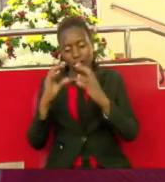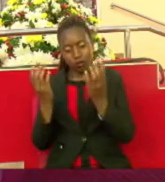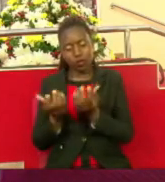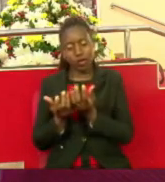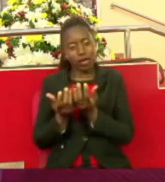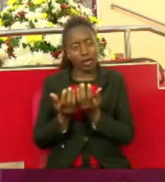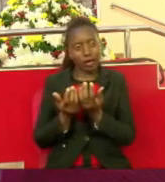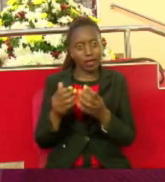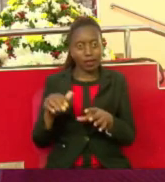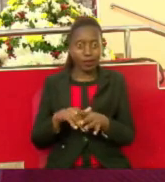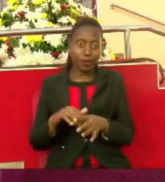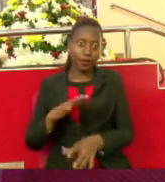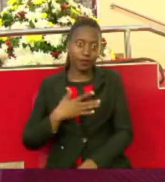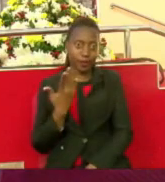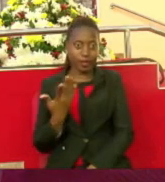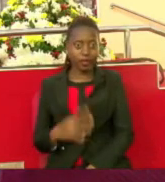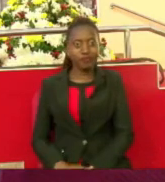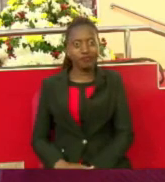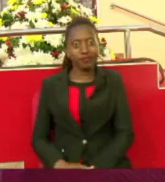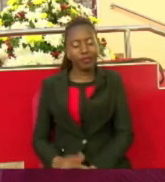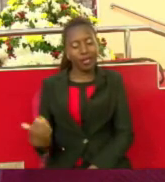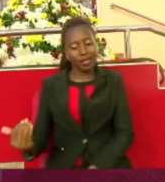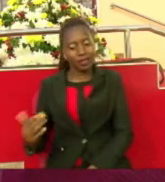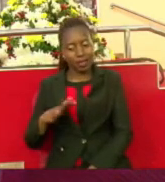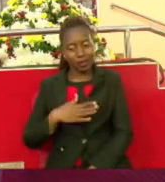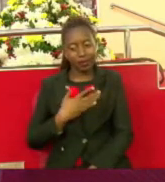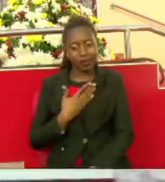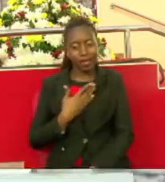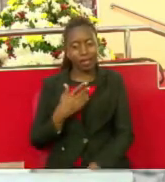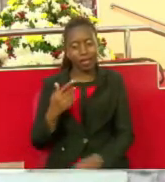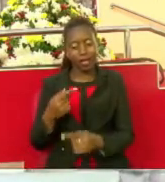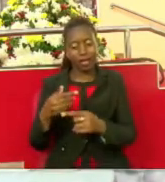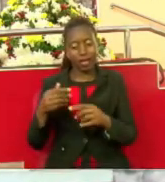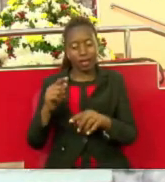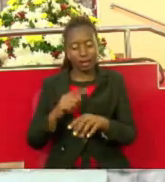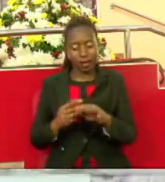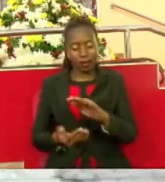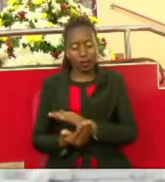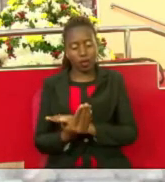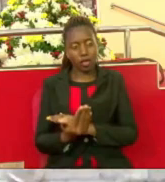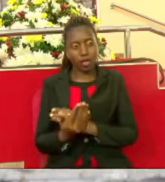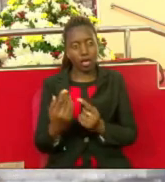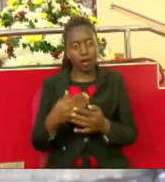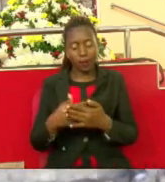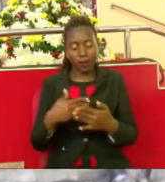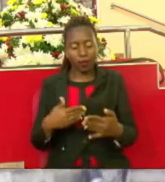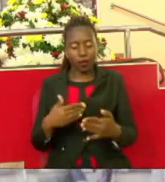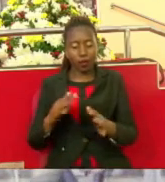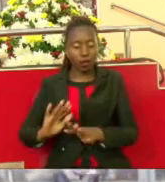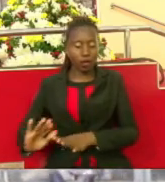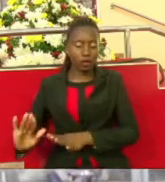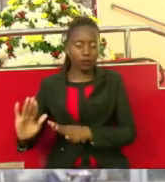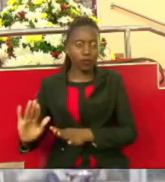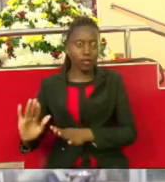This child in the morning, before they leave your house, speak words that will bless them.